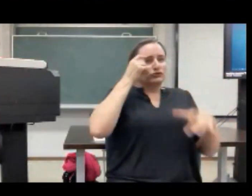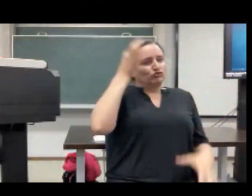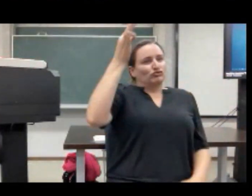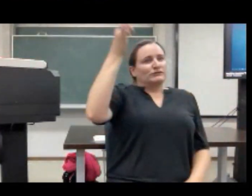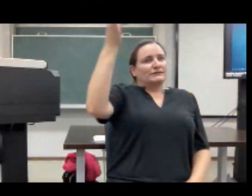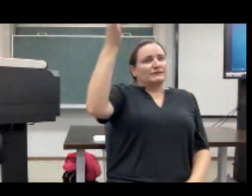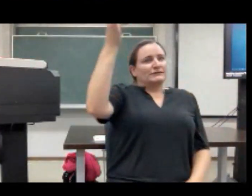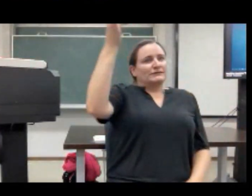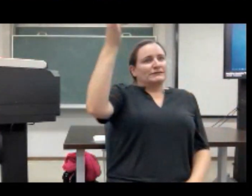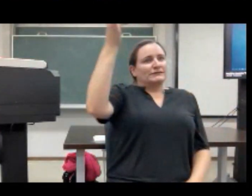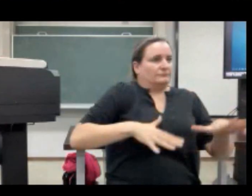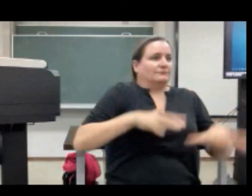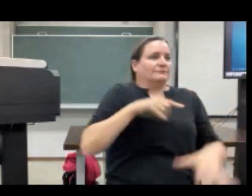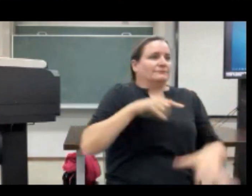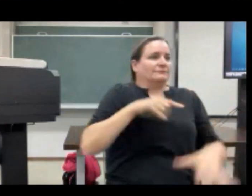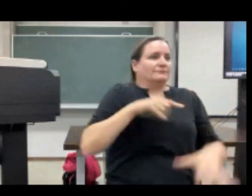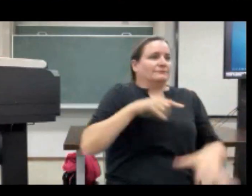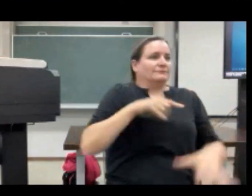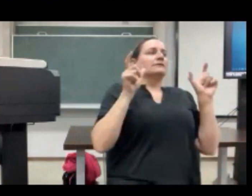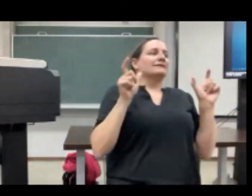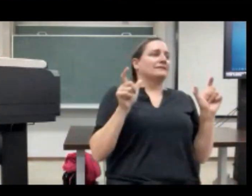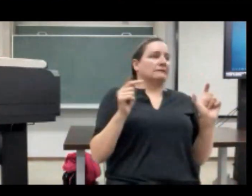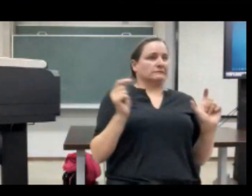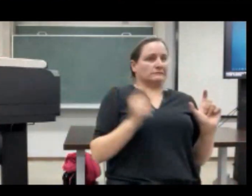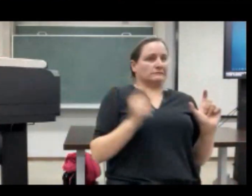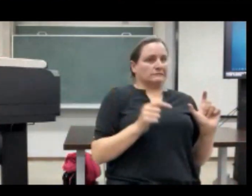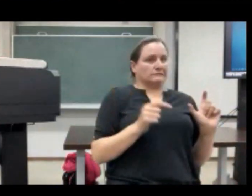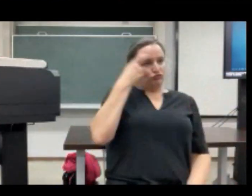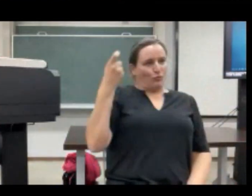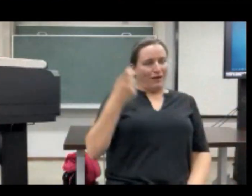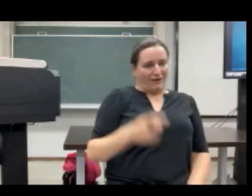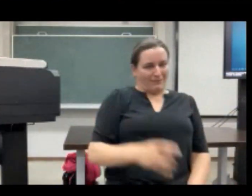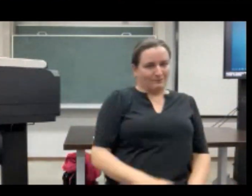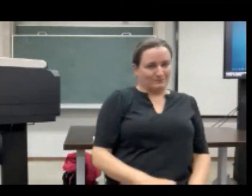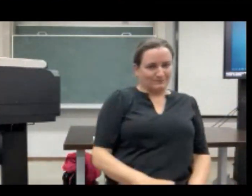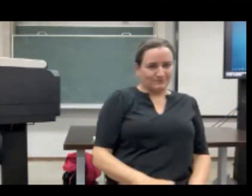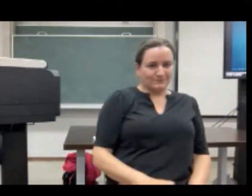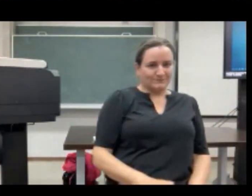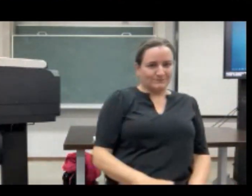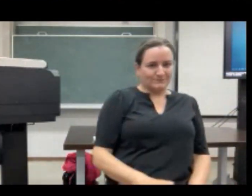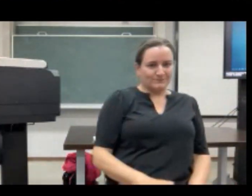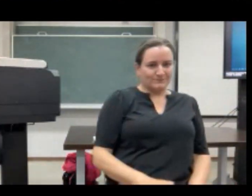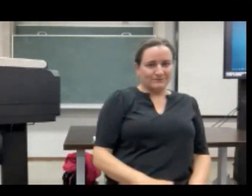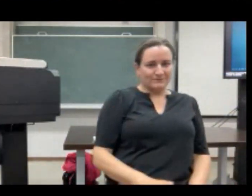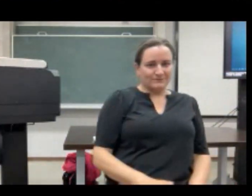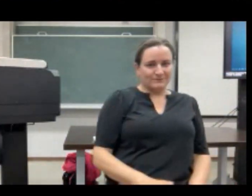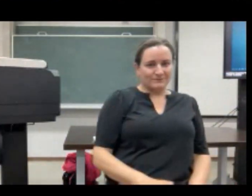Okay, prelingual deafness, so deafness at birth or very soon after.